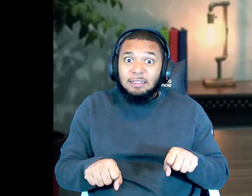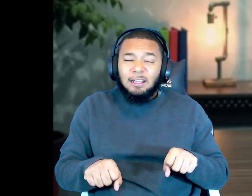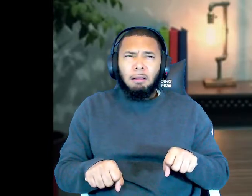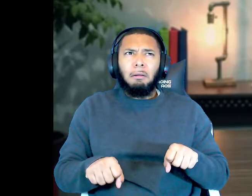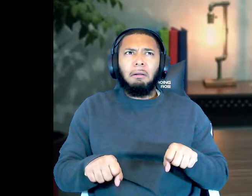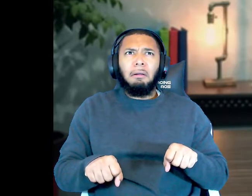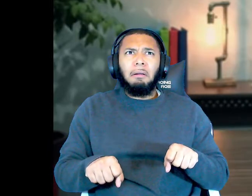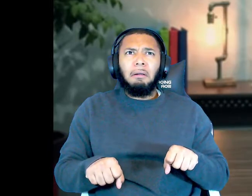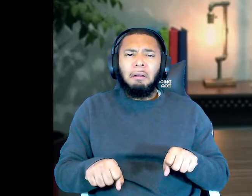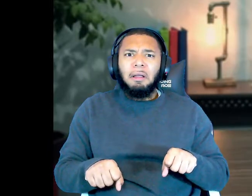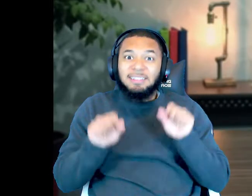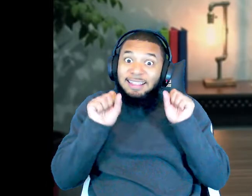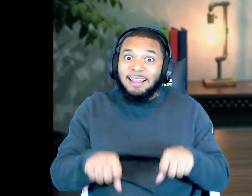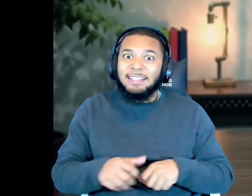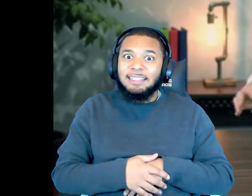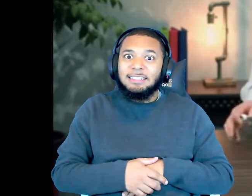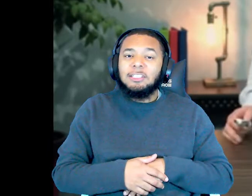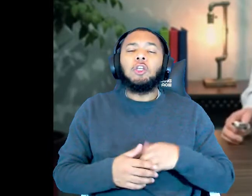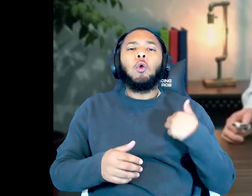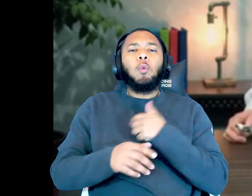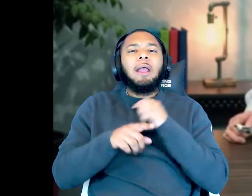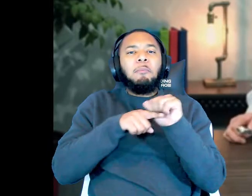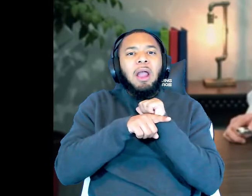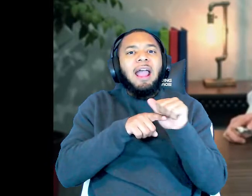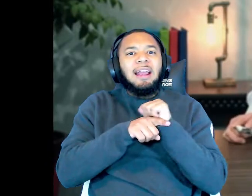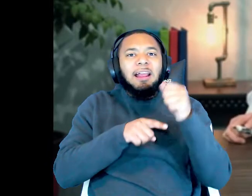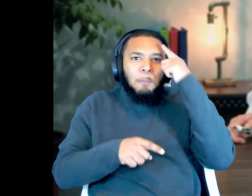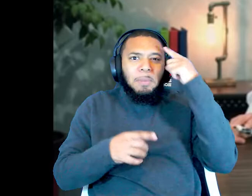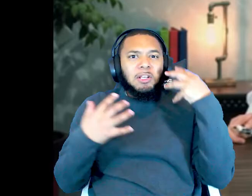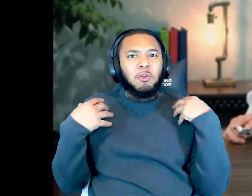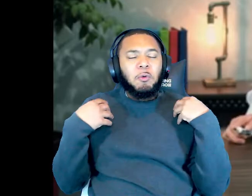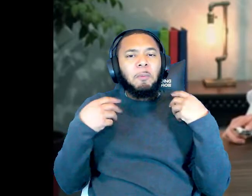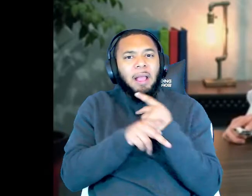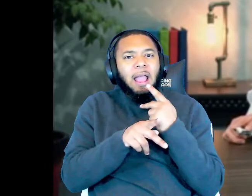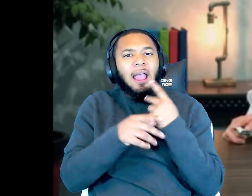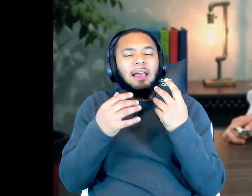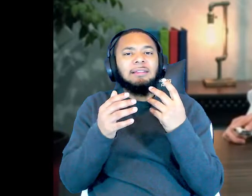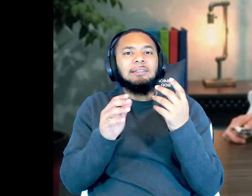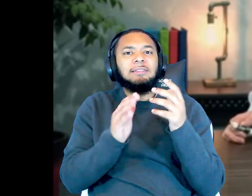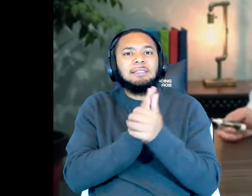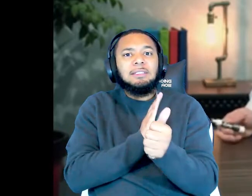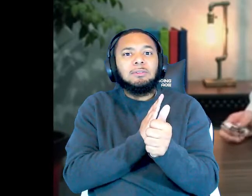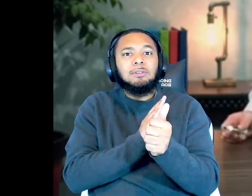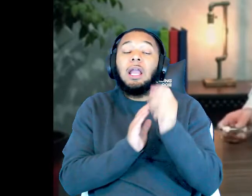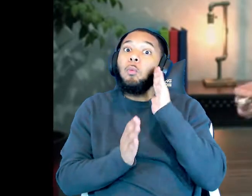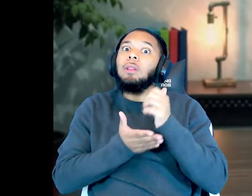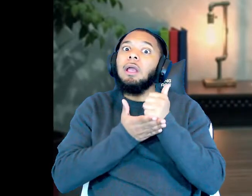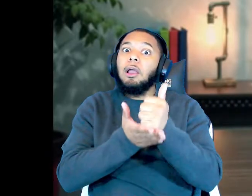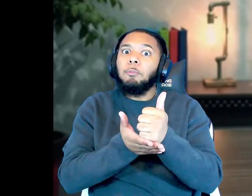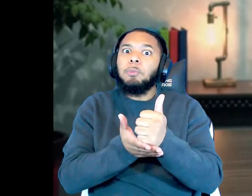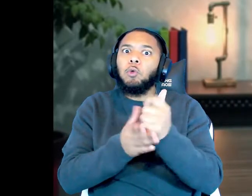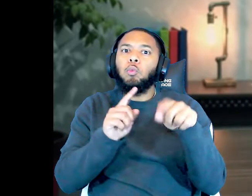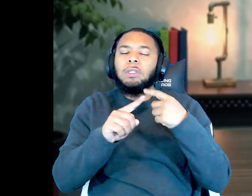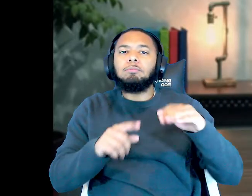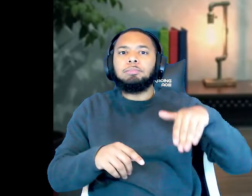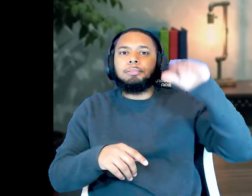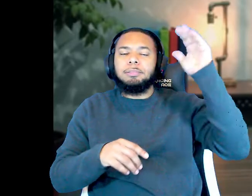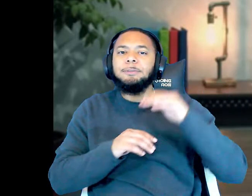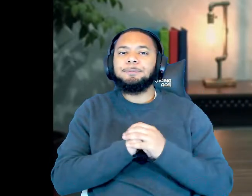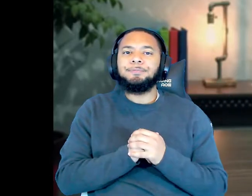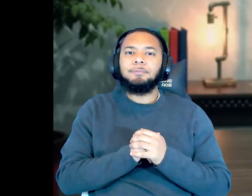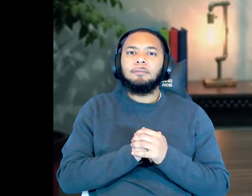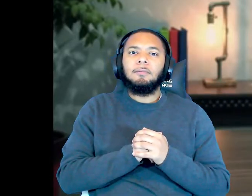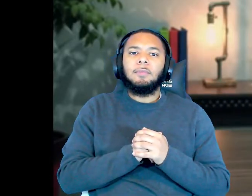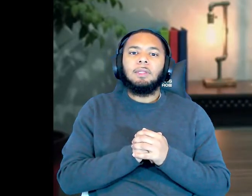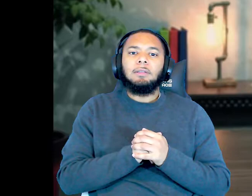mental math skills. These are going to be really helpful for us as we continue to grow into adults. It just unlocks